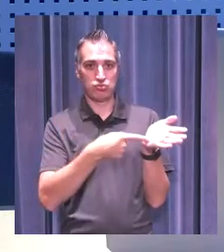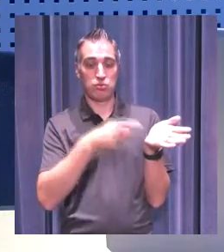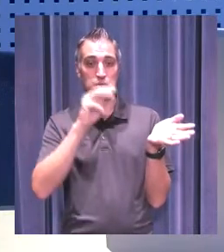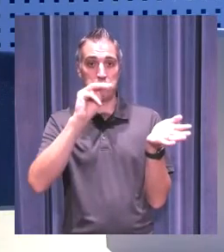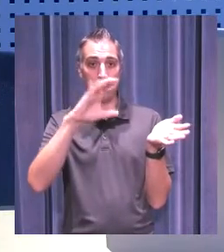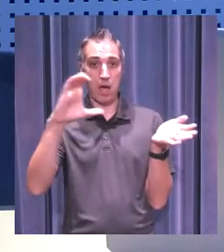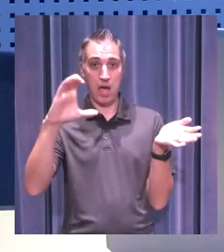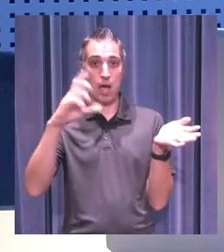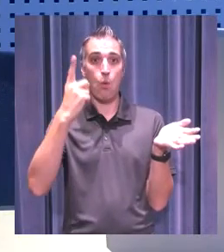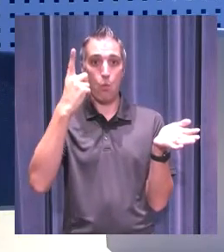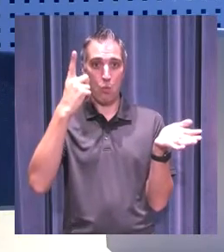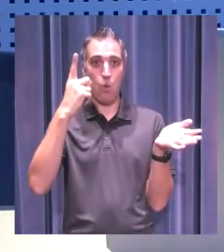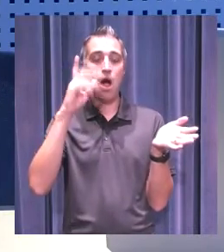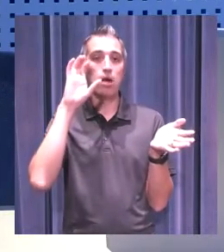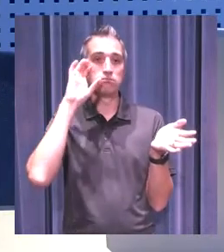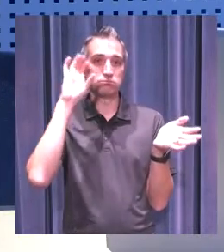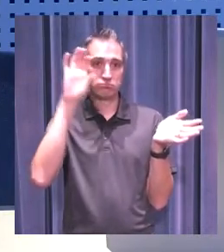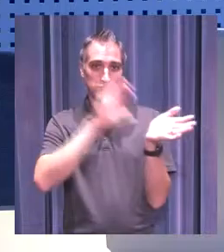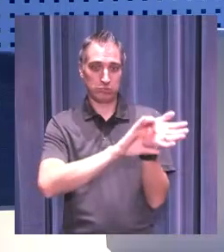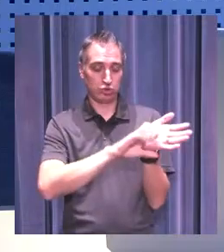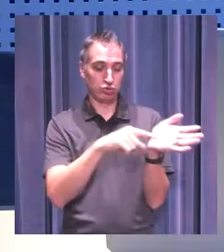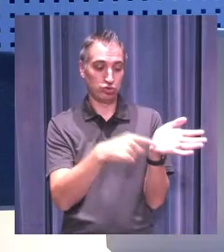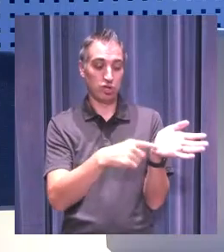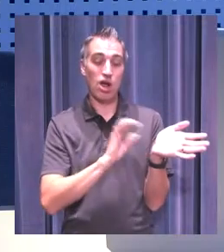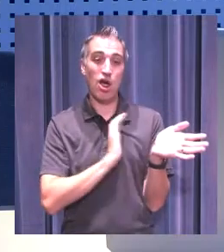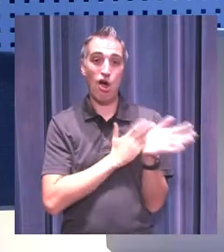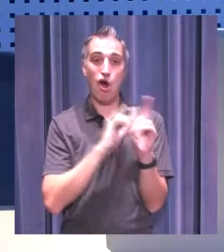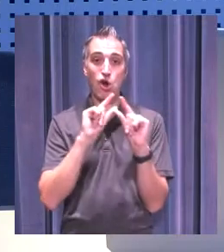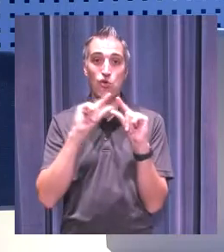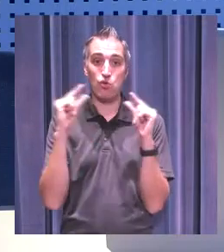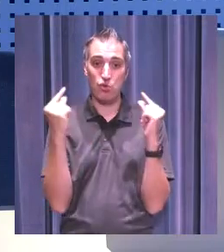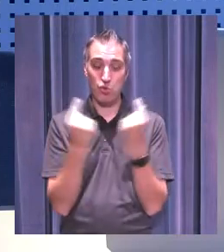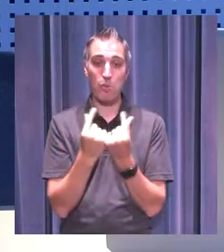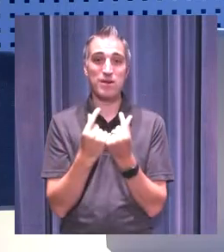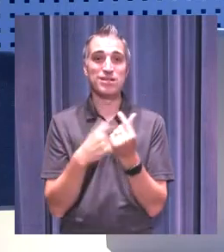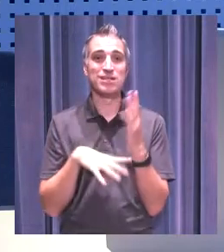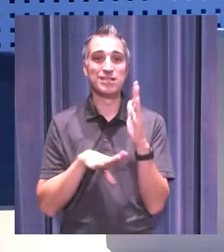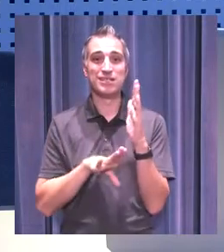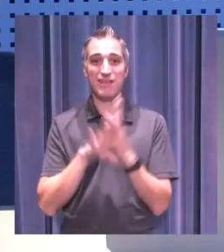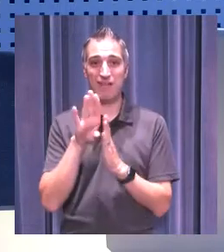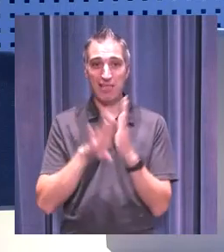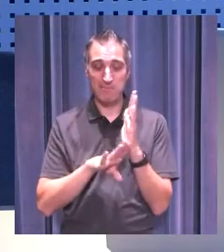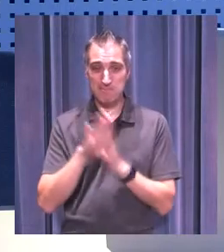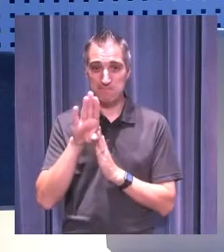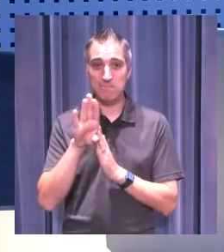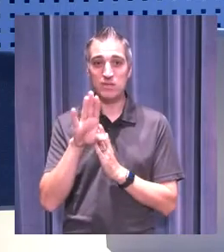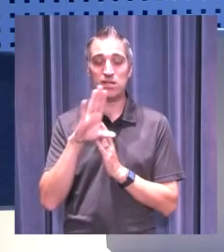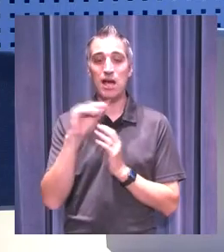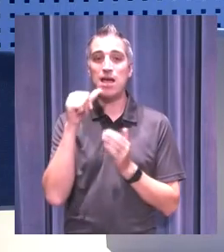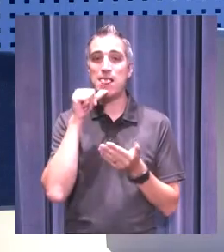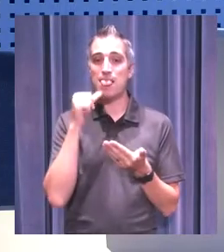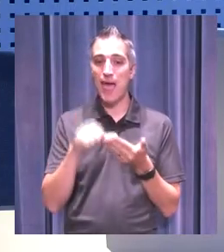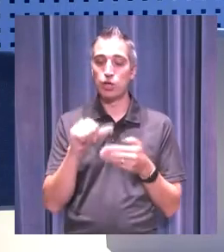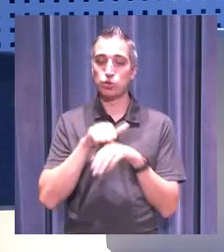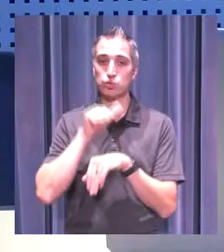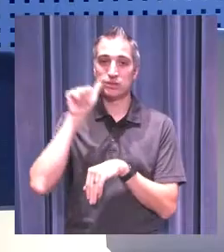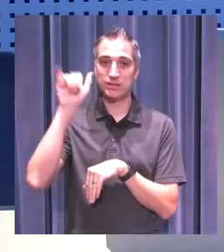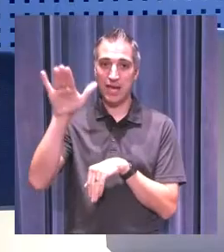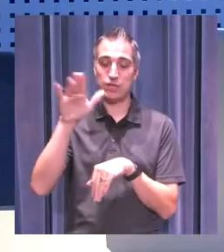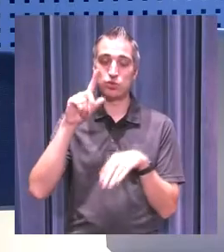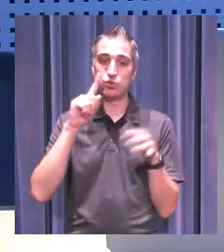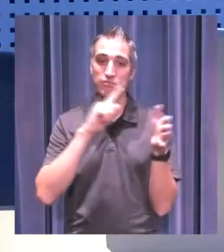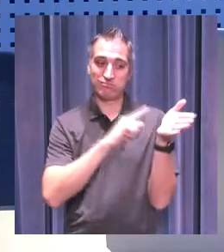Community College was one of them, and our group had developed a letter to send to